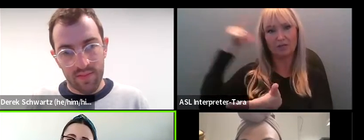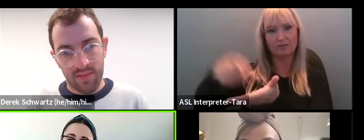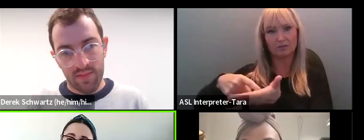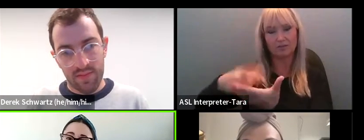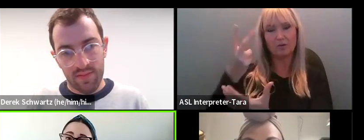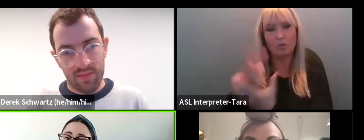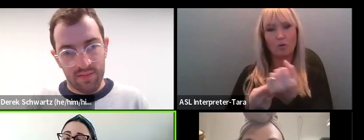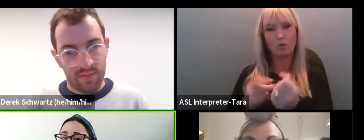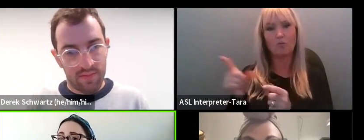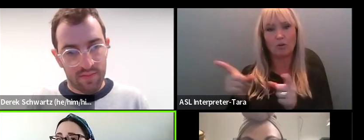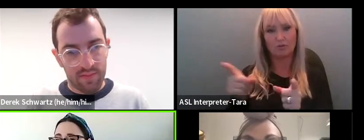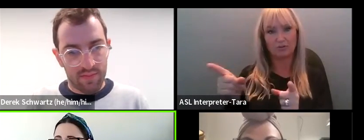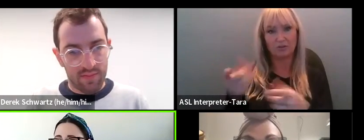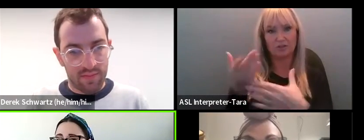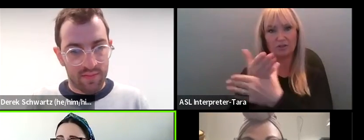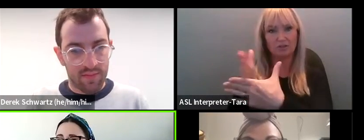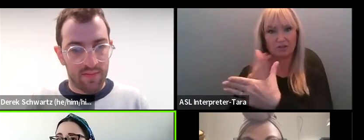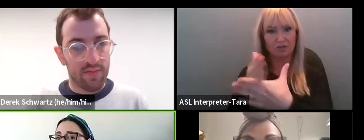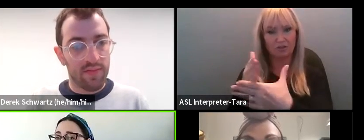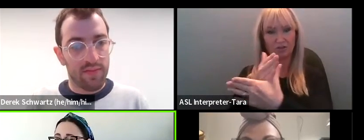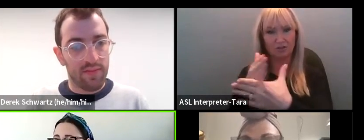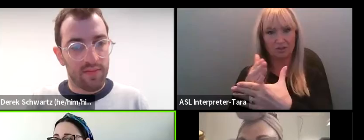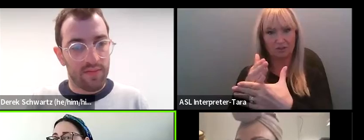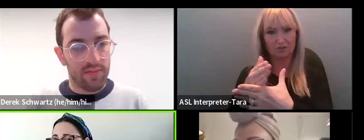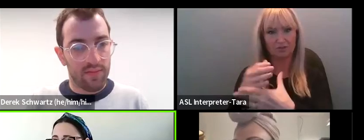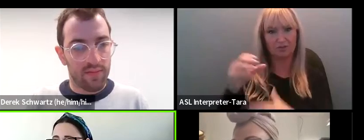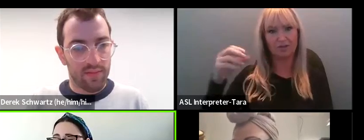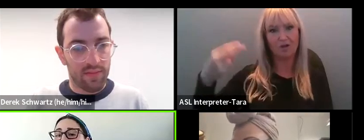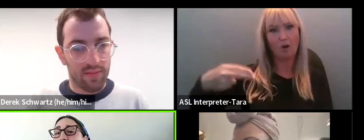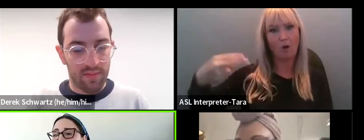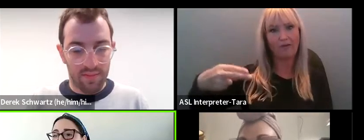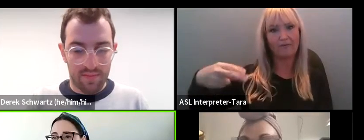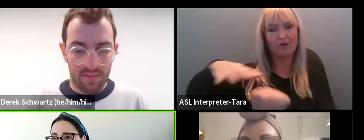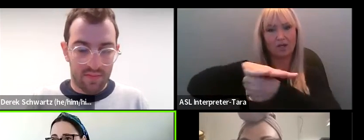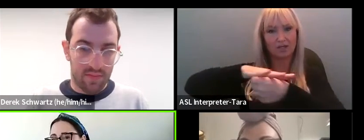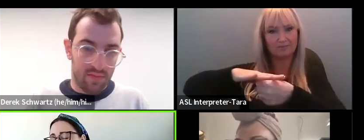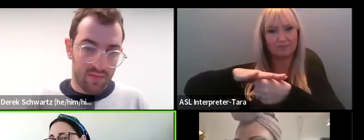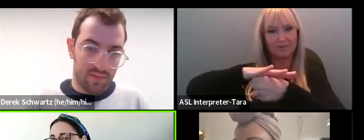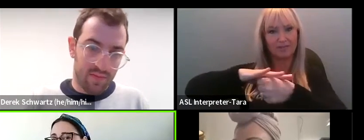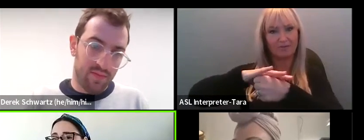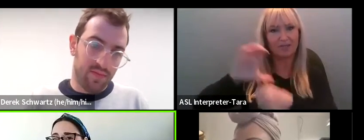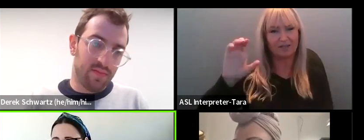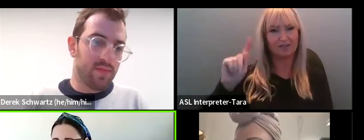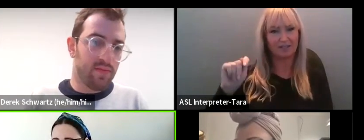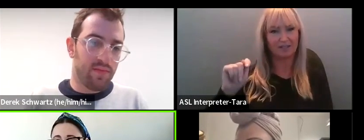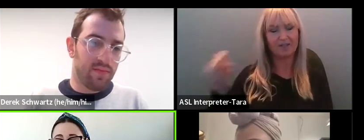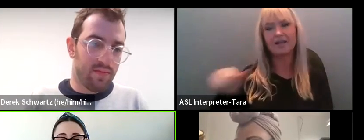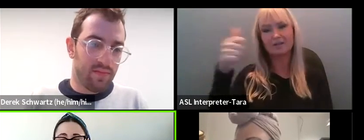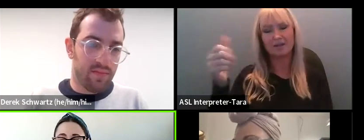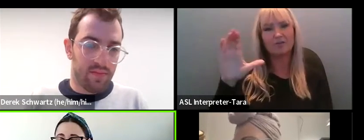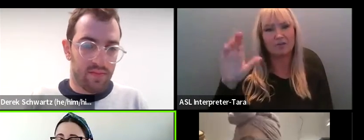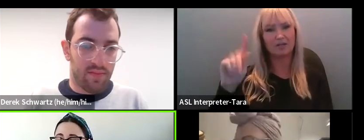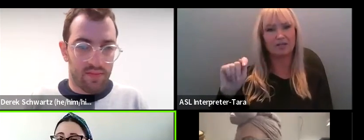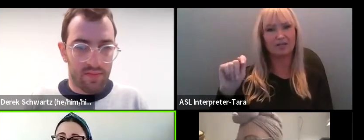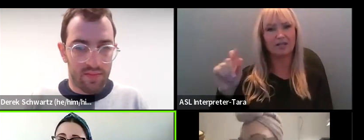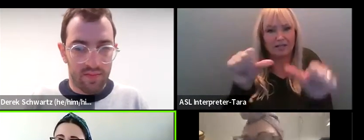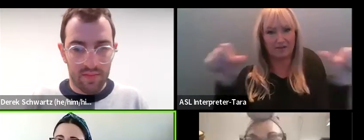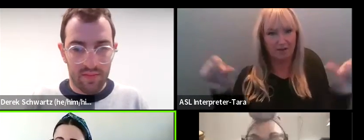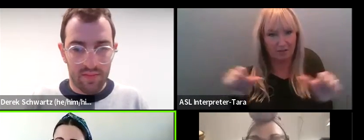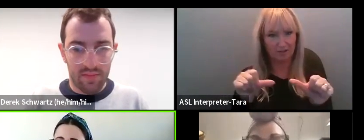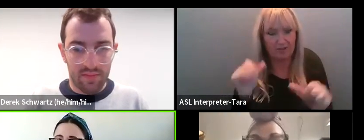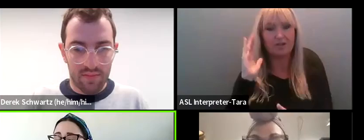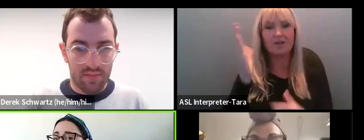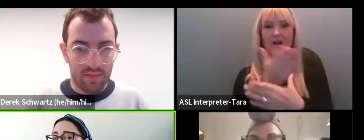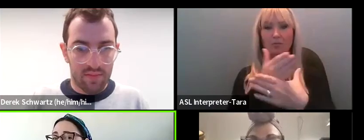both organizations do share the space known as Hartford, Connecticut, as well as other Connecticut areas. So I am going to share